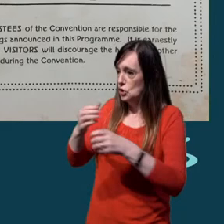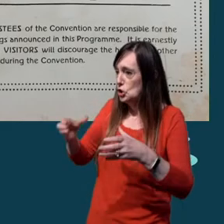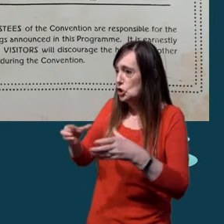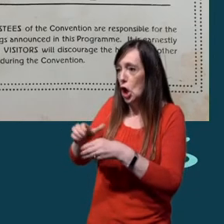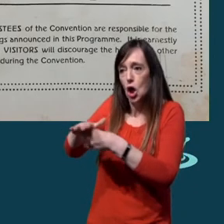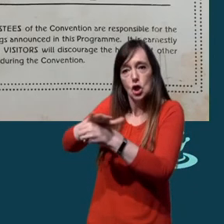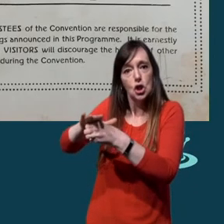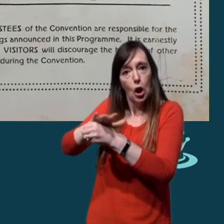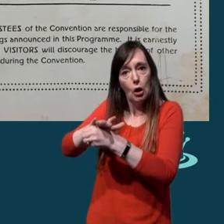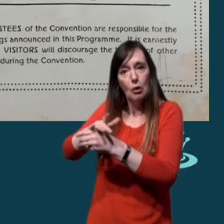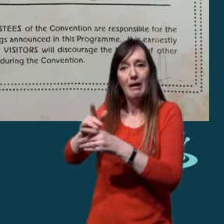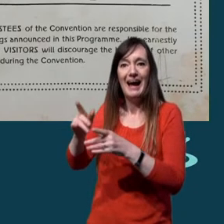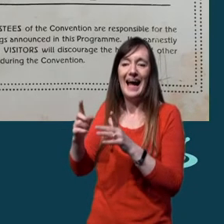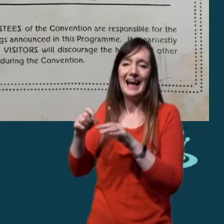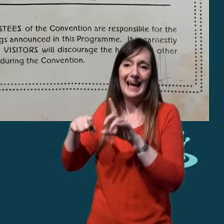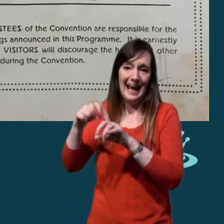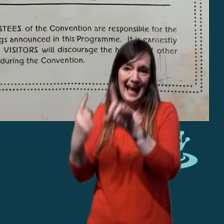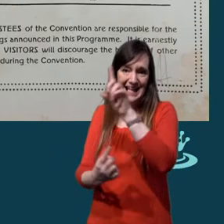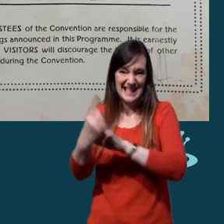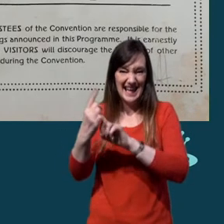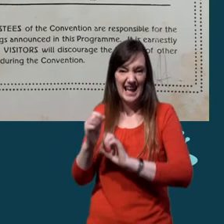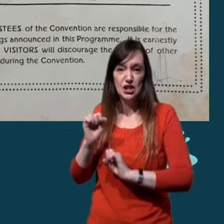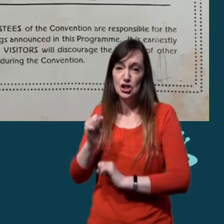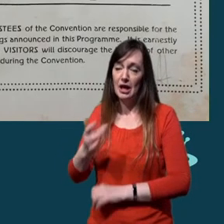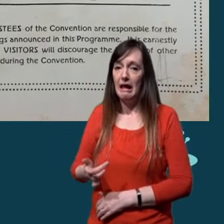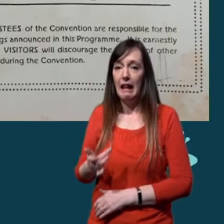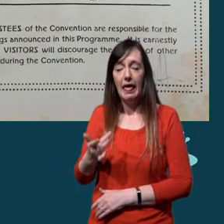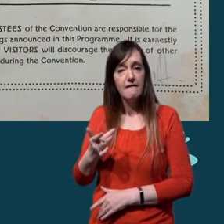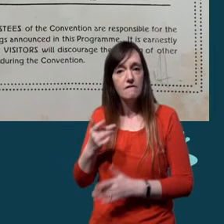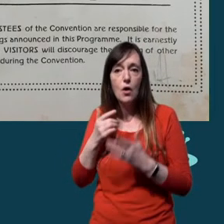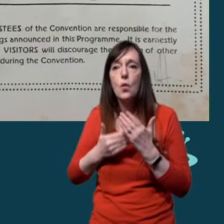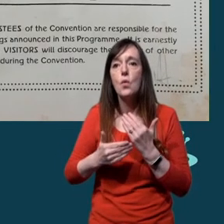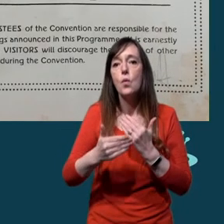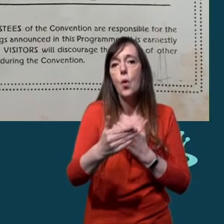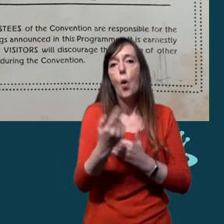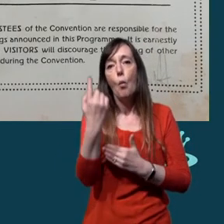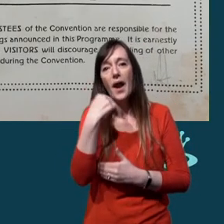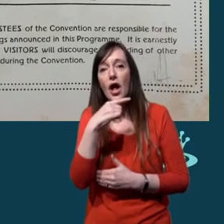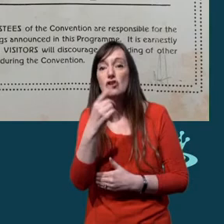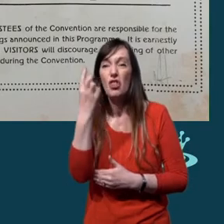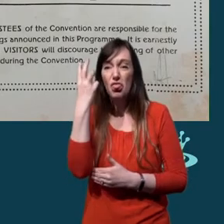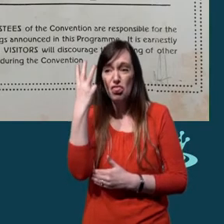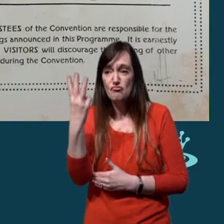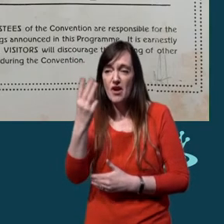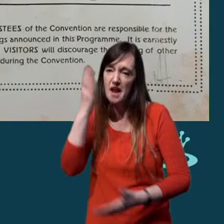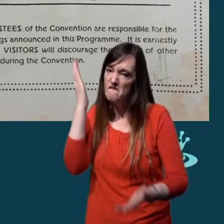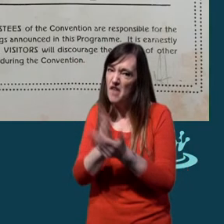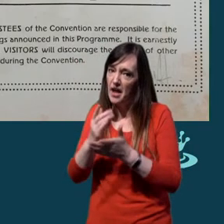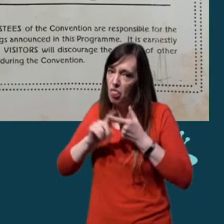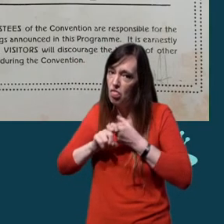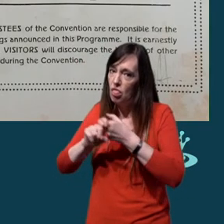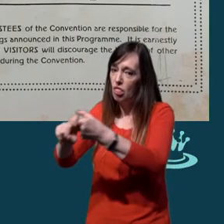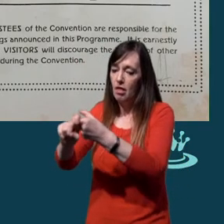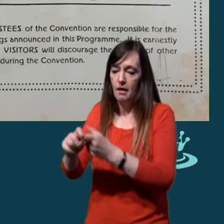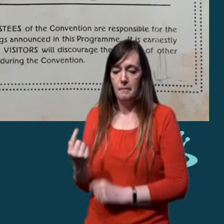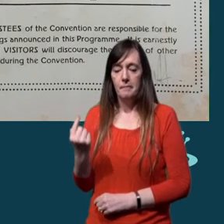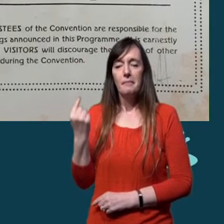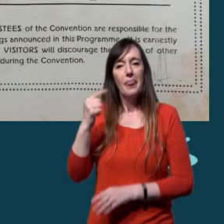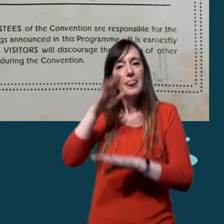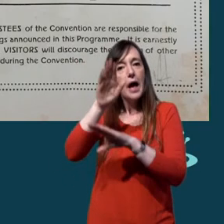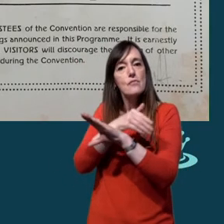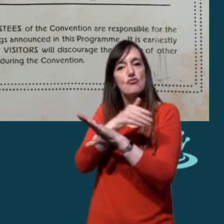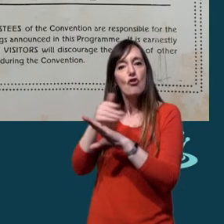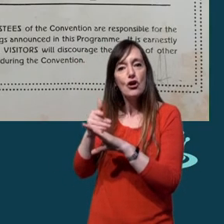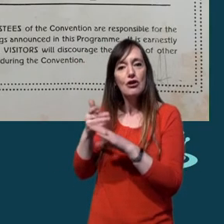lived to 103, her faith still strong." How amazing. And get this, in the 1935 programme, it refers to